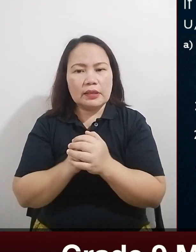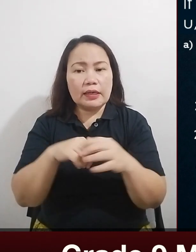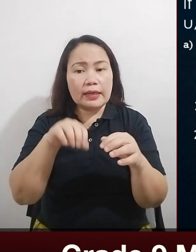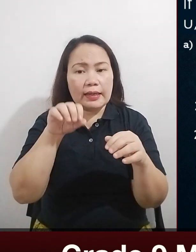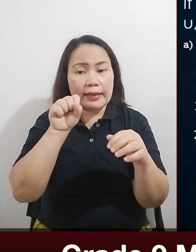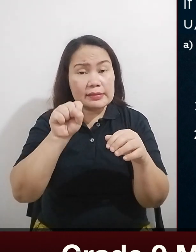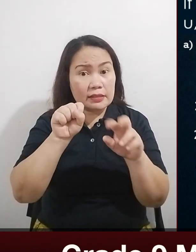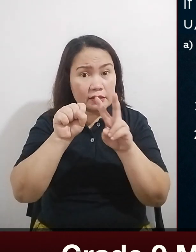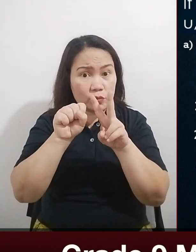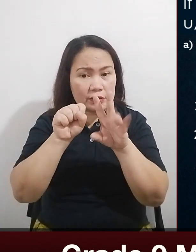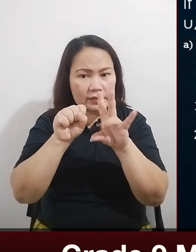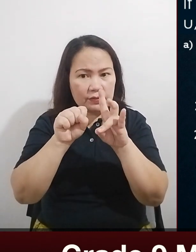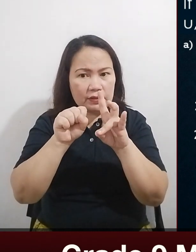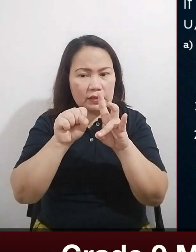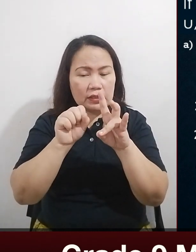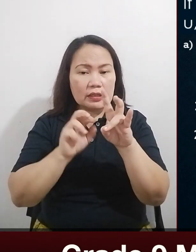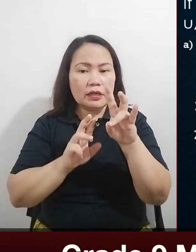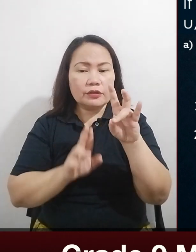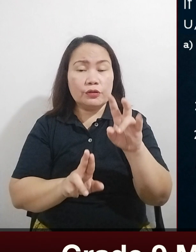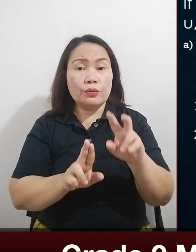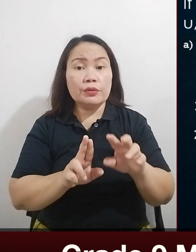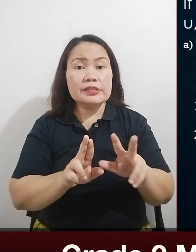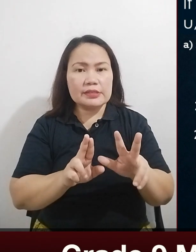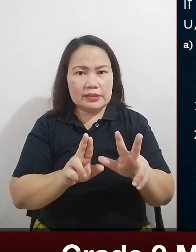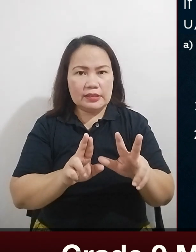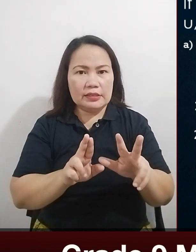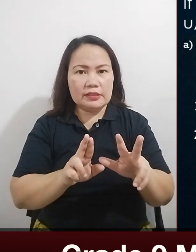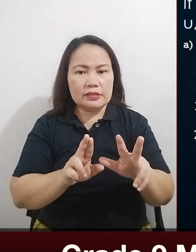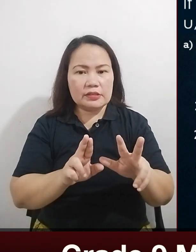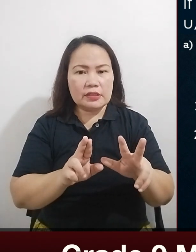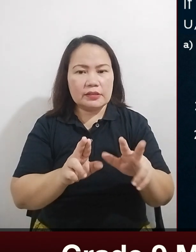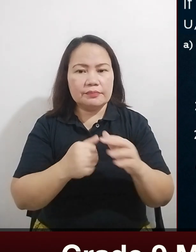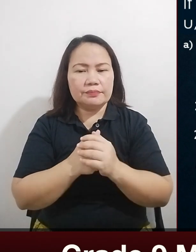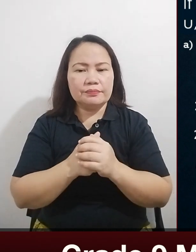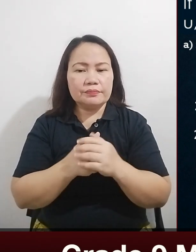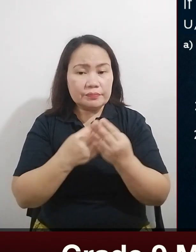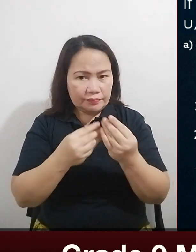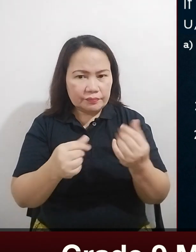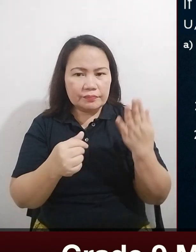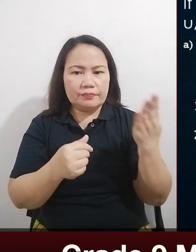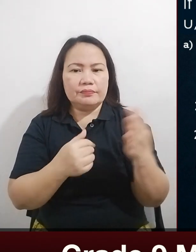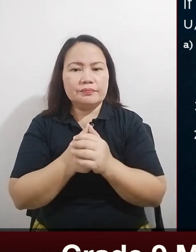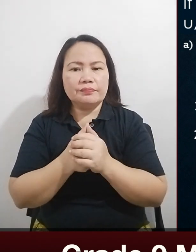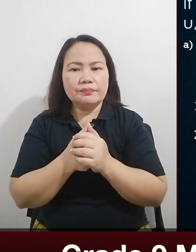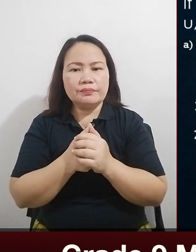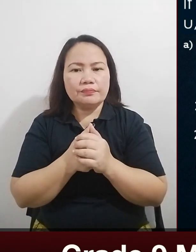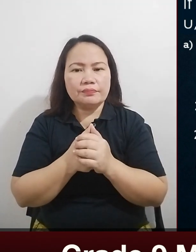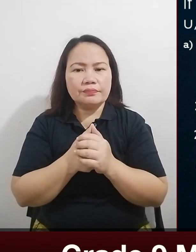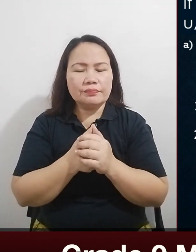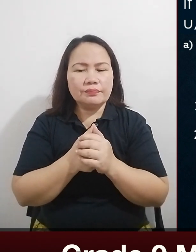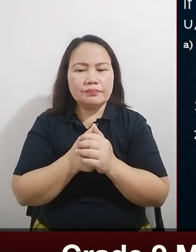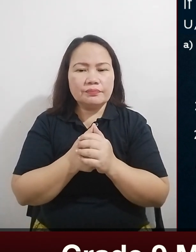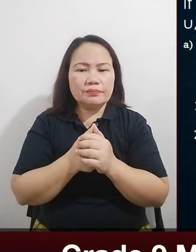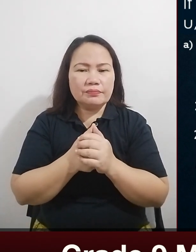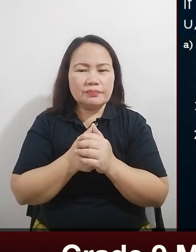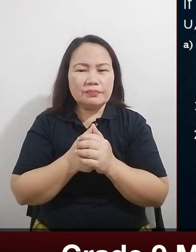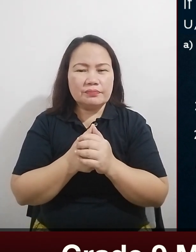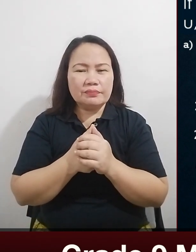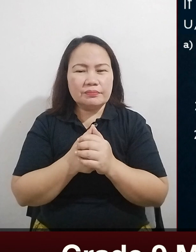yung u natin is 3 since may squared tayo kaya 3 squared. And then simplify.